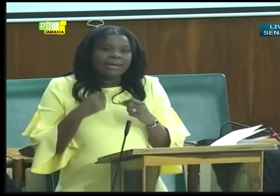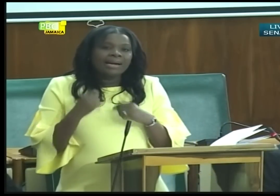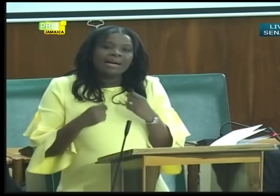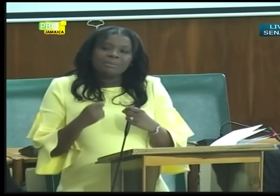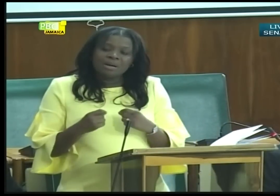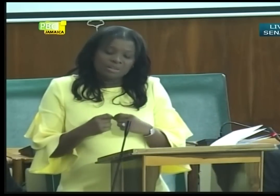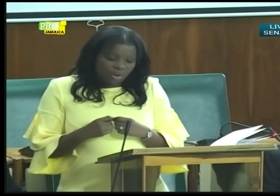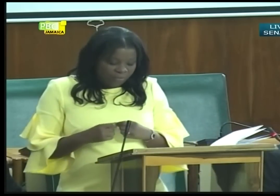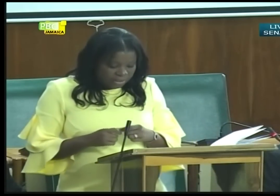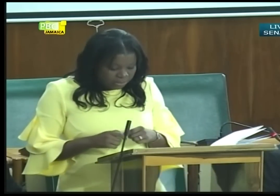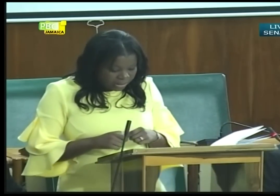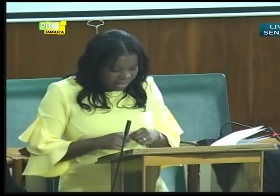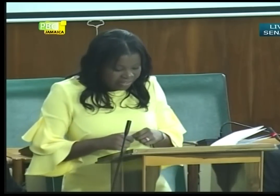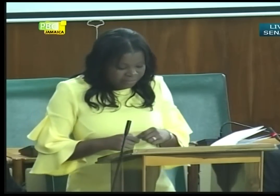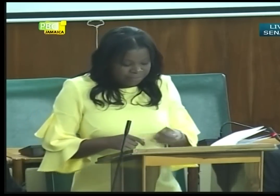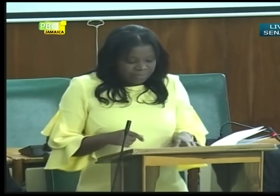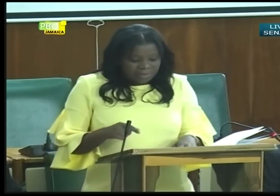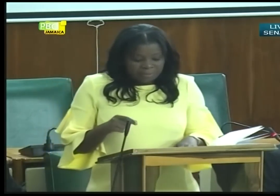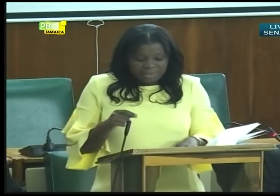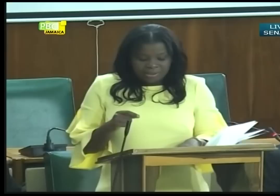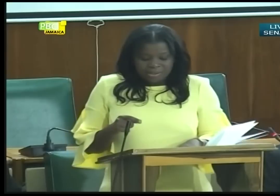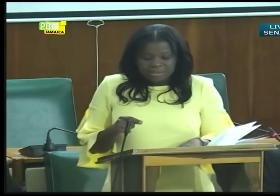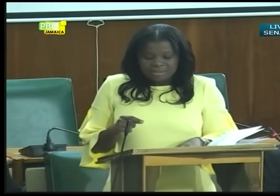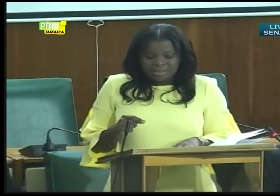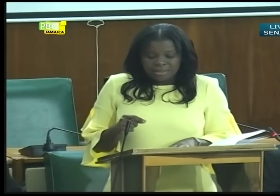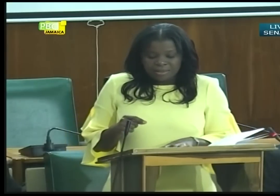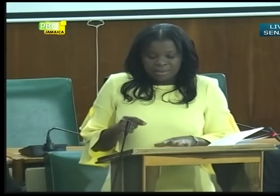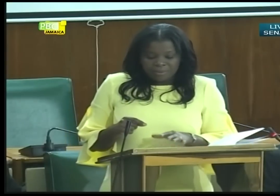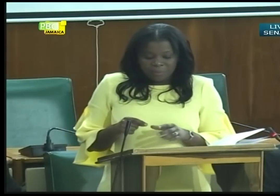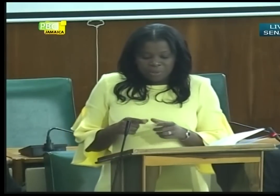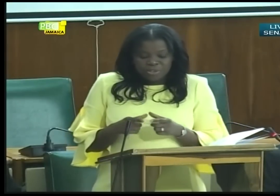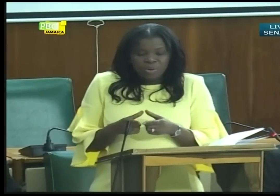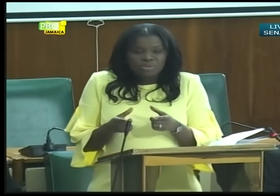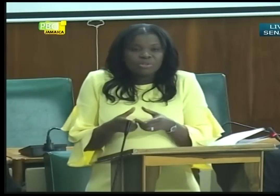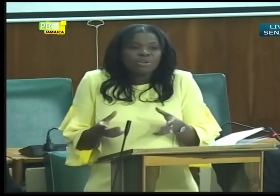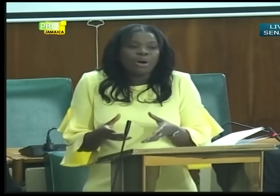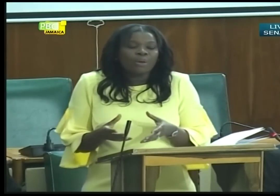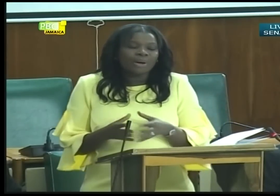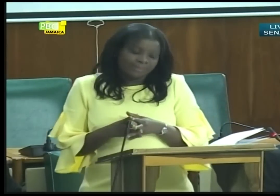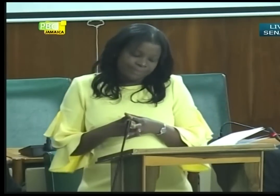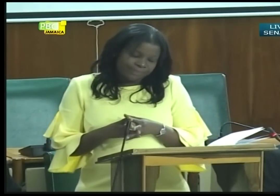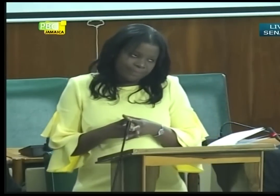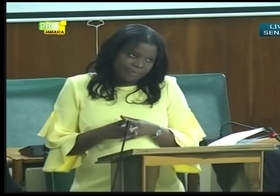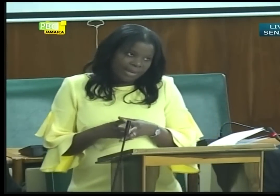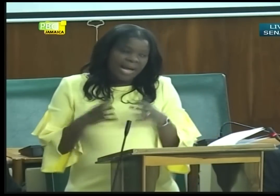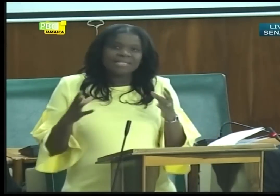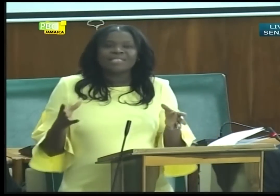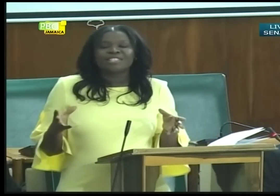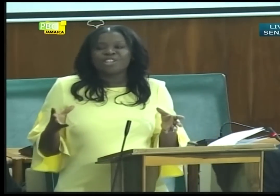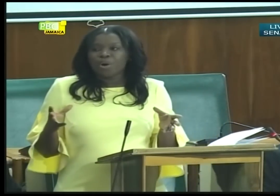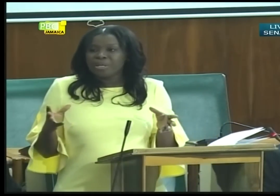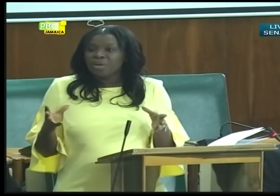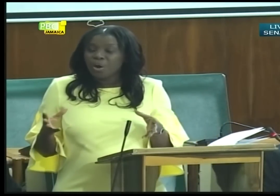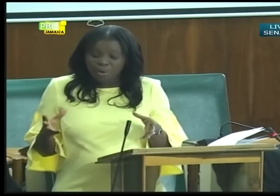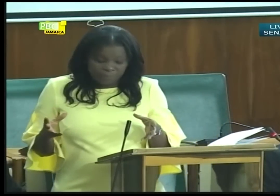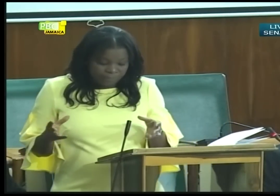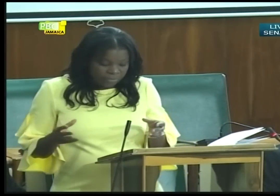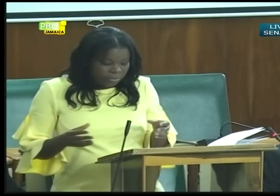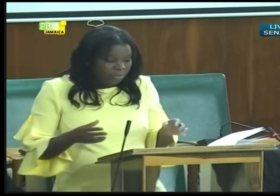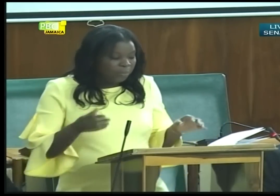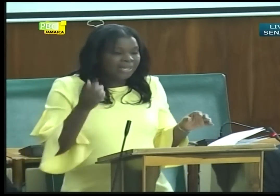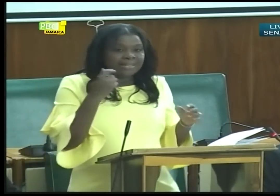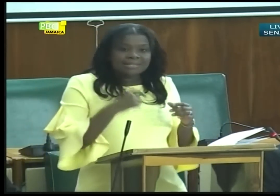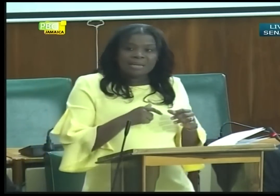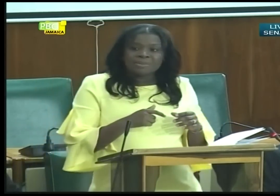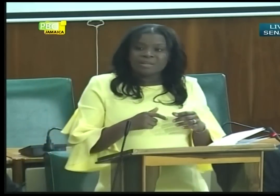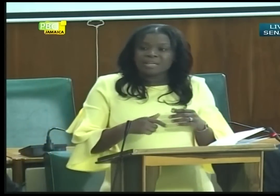I am uncomfortable with that because we don't know, well, as it is now in law,